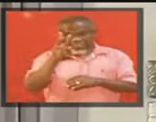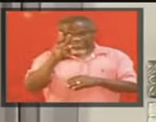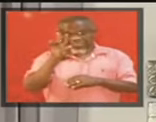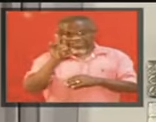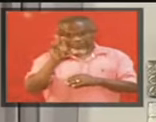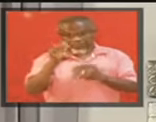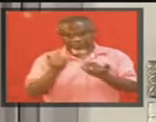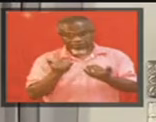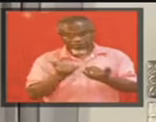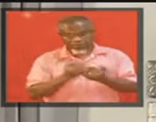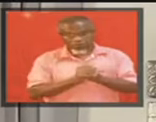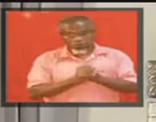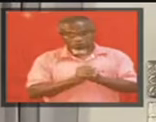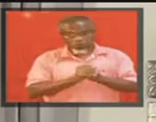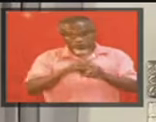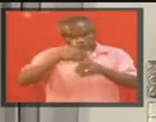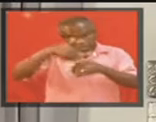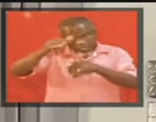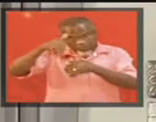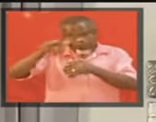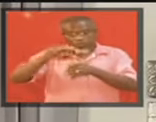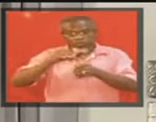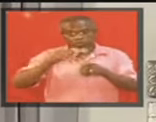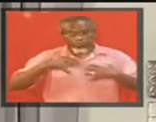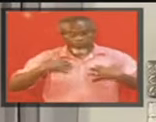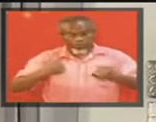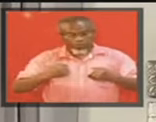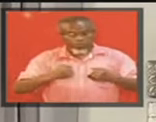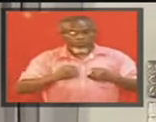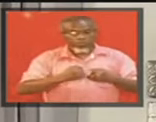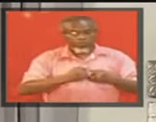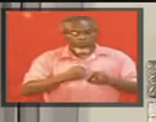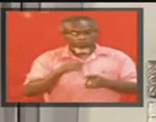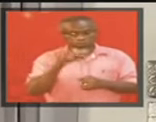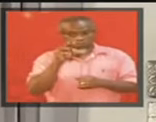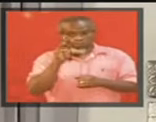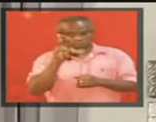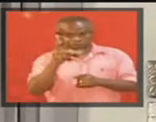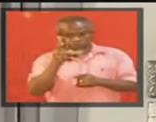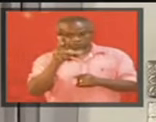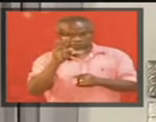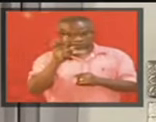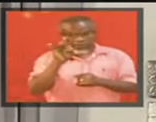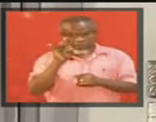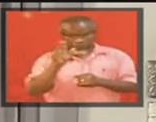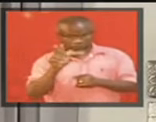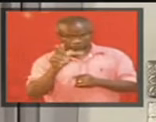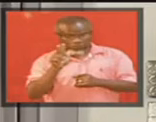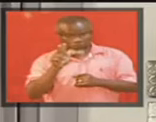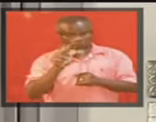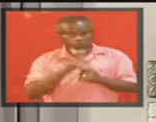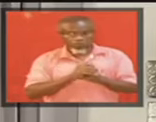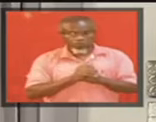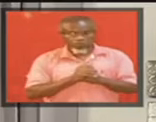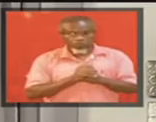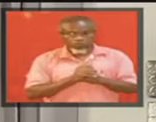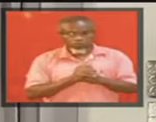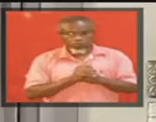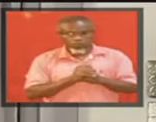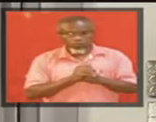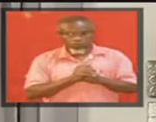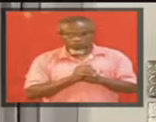of discharges have gone up as well to 873 at the public health facilities, and recovered from the community now stand